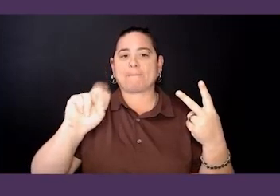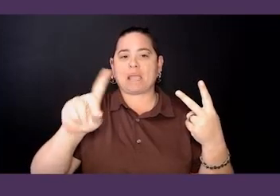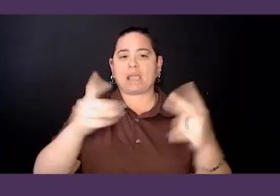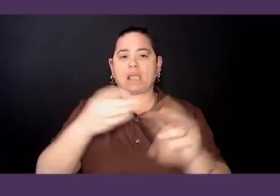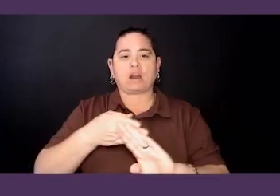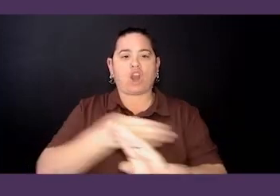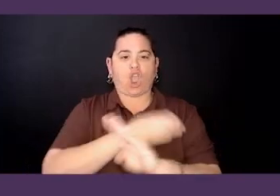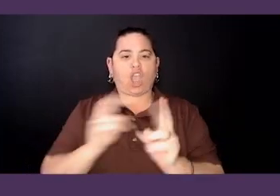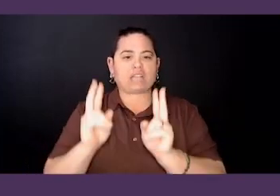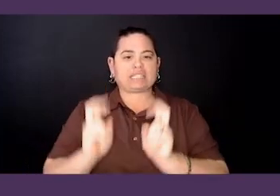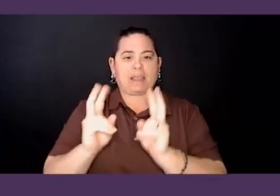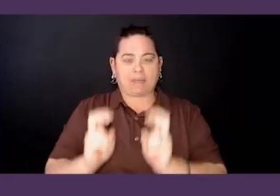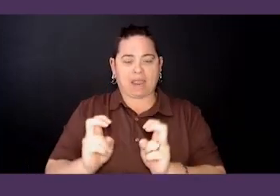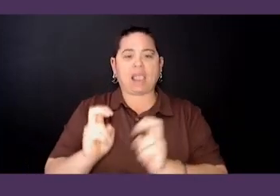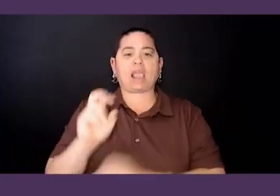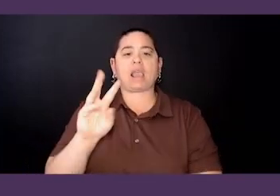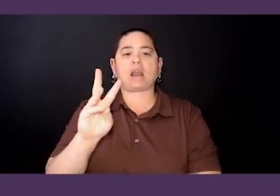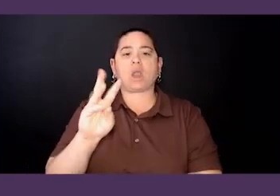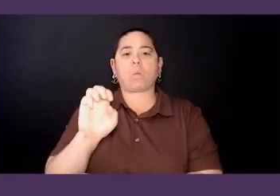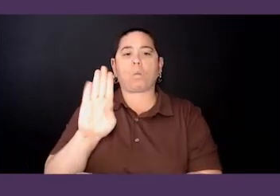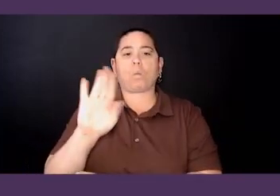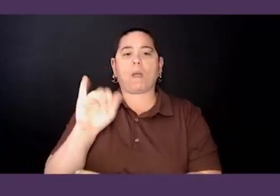repository.